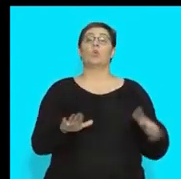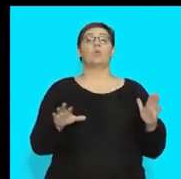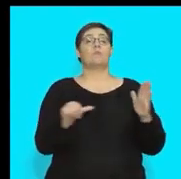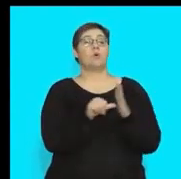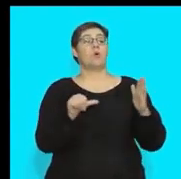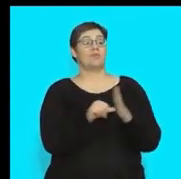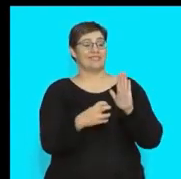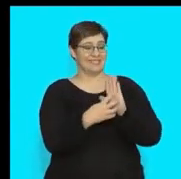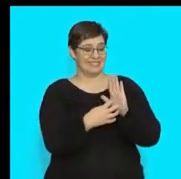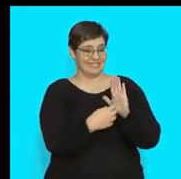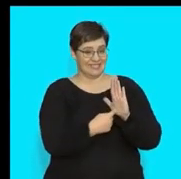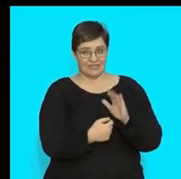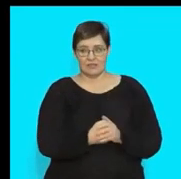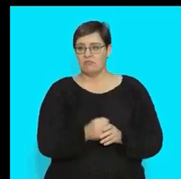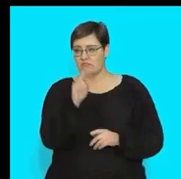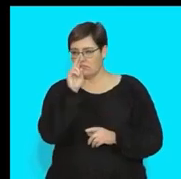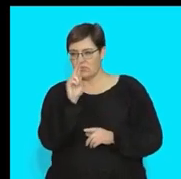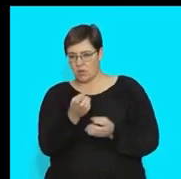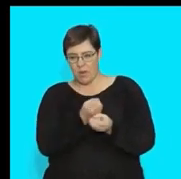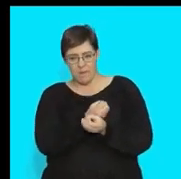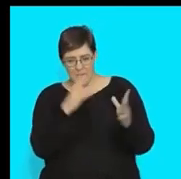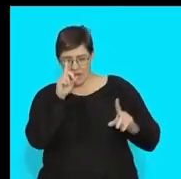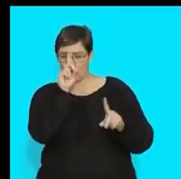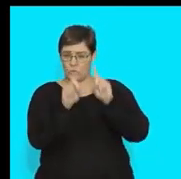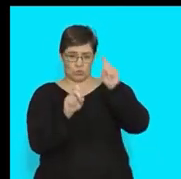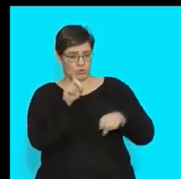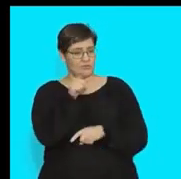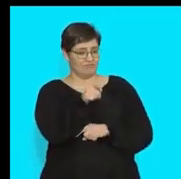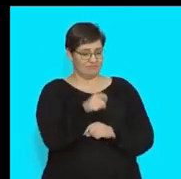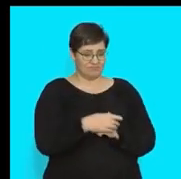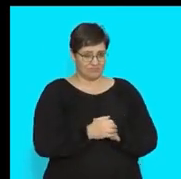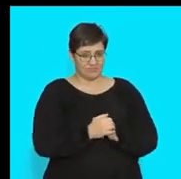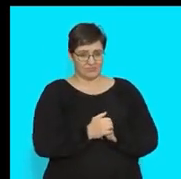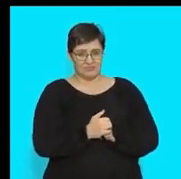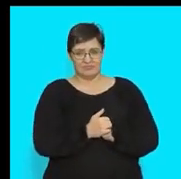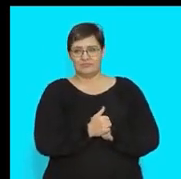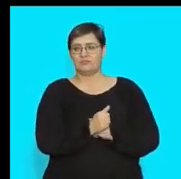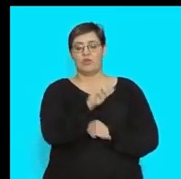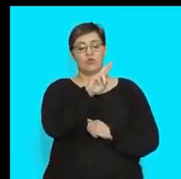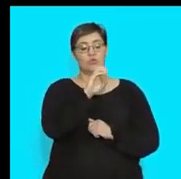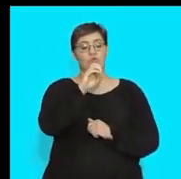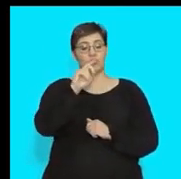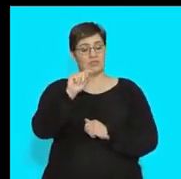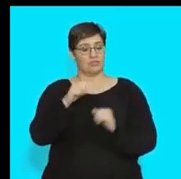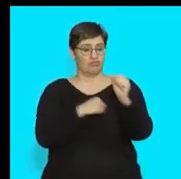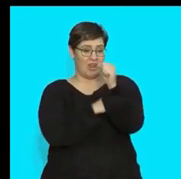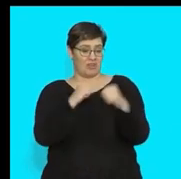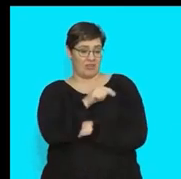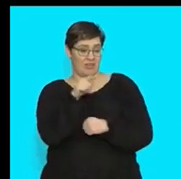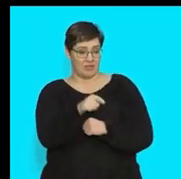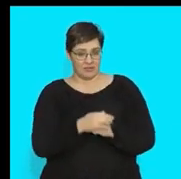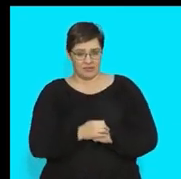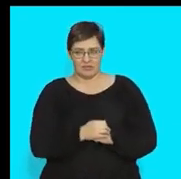an important diagram. I've noticed a lot of questions are on the root, structure of the